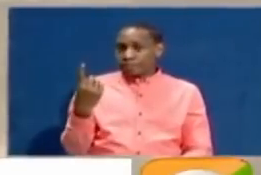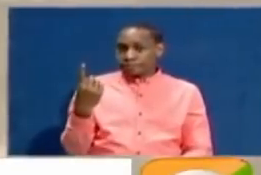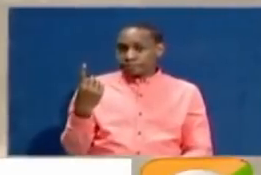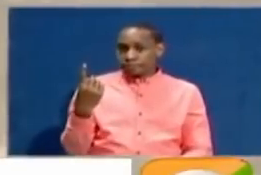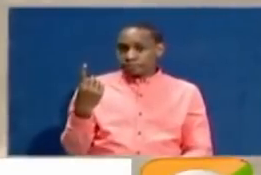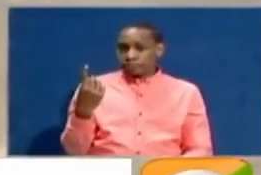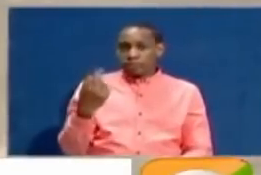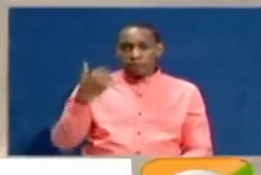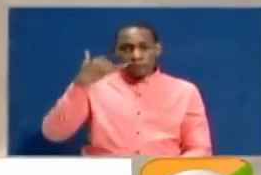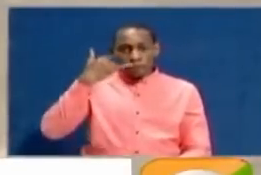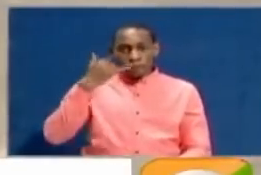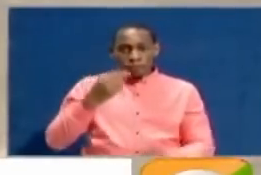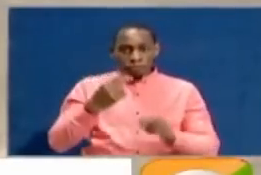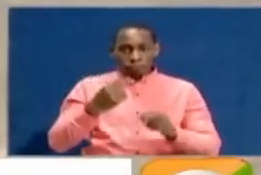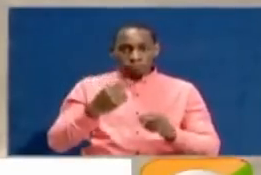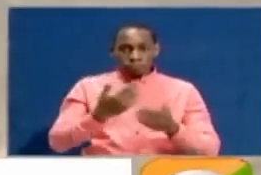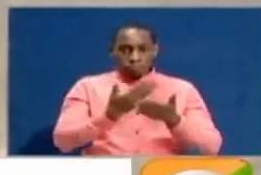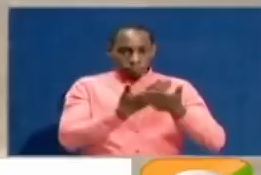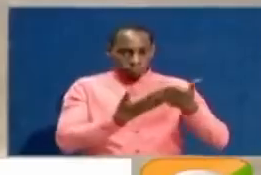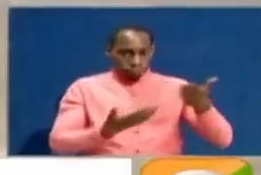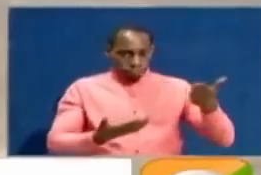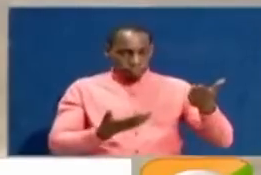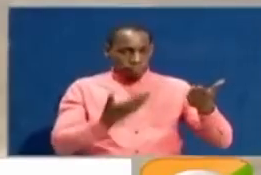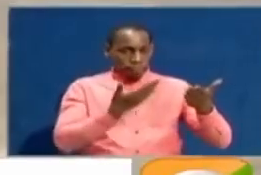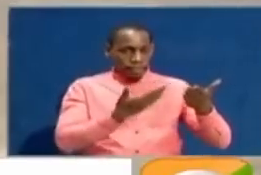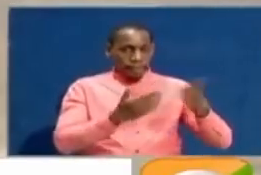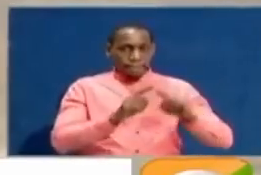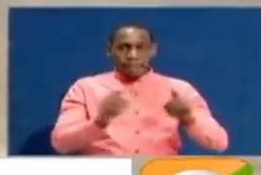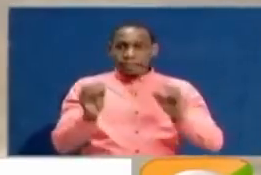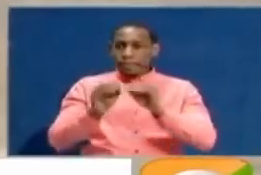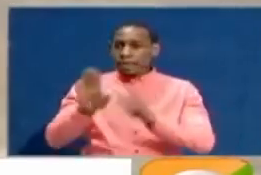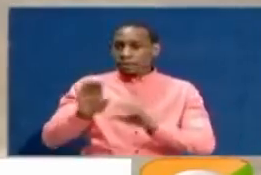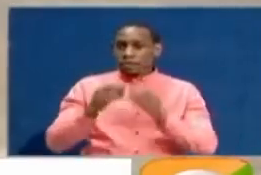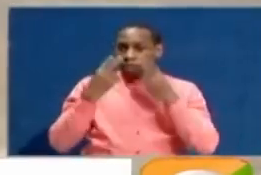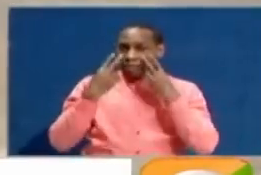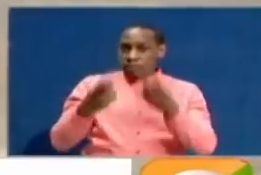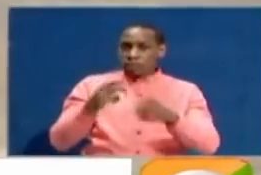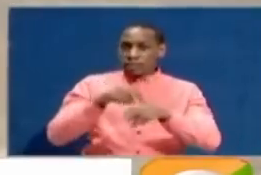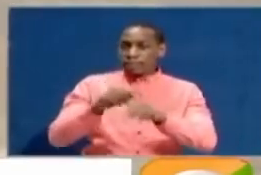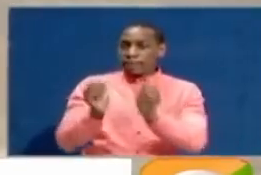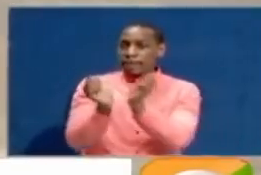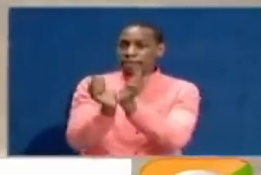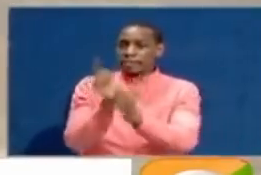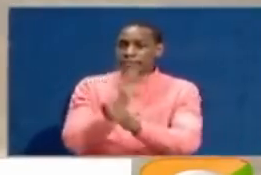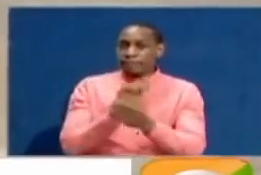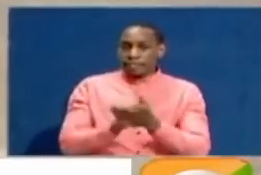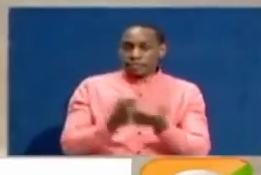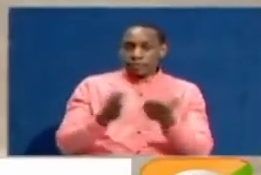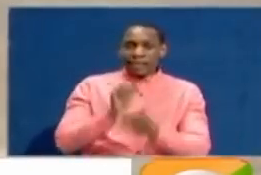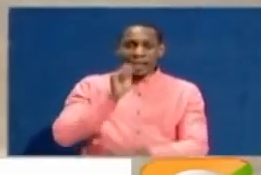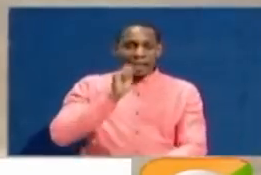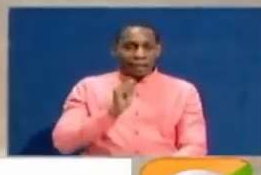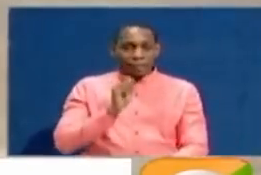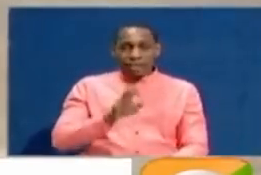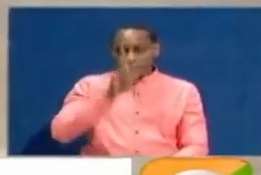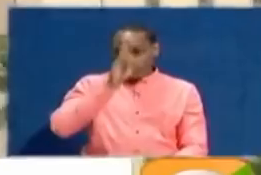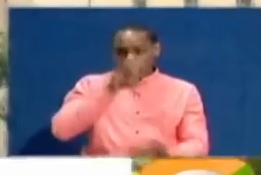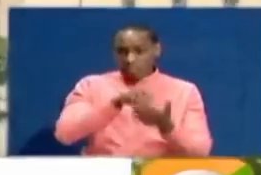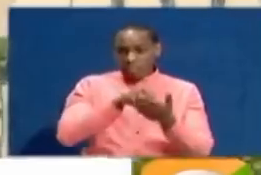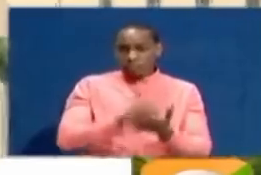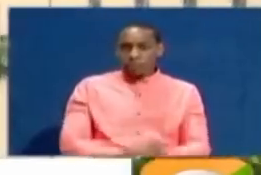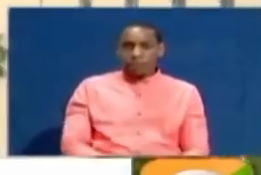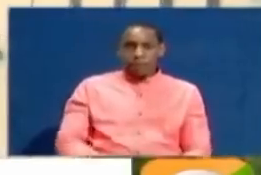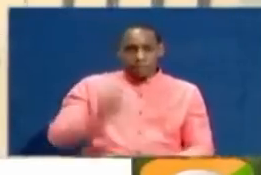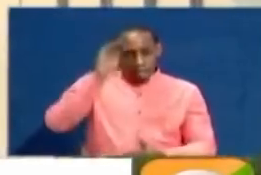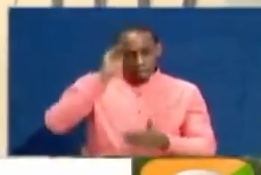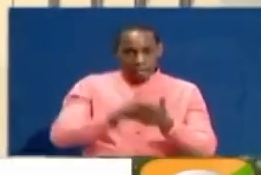one of the suspects was on the call log, but I've never met him. I saw him the day he was arrested at Kabete police station.